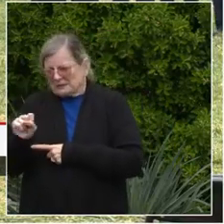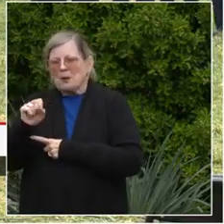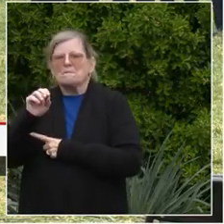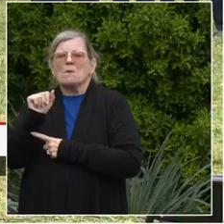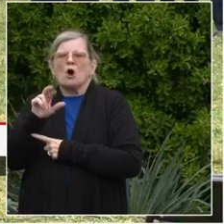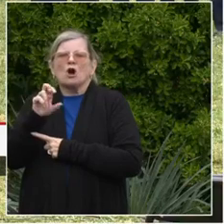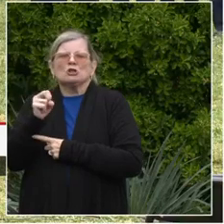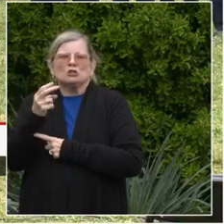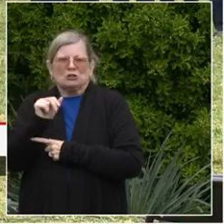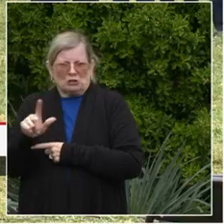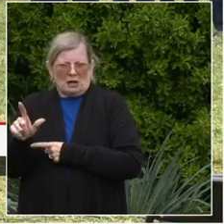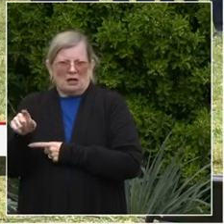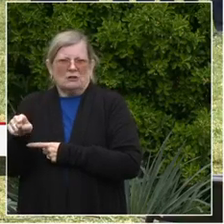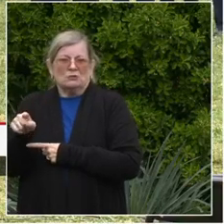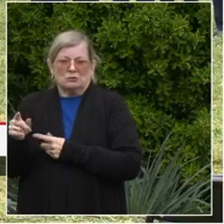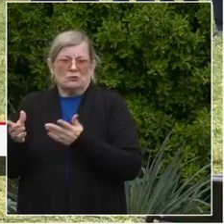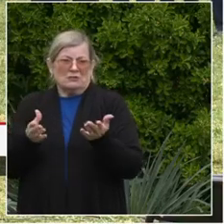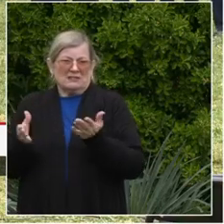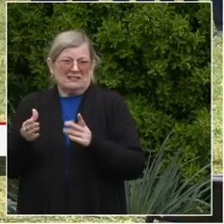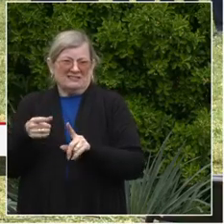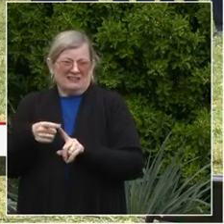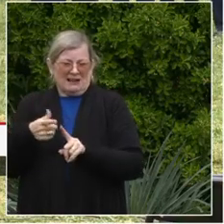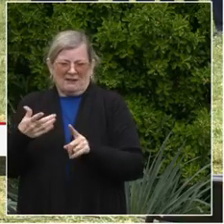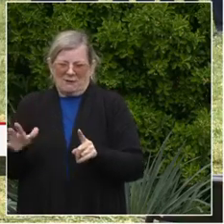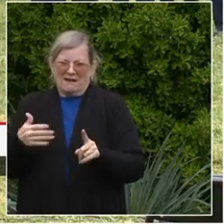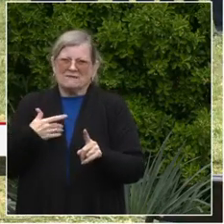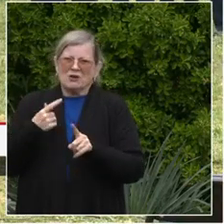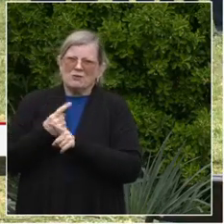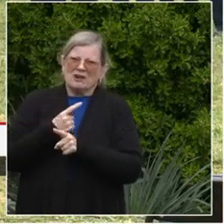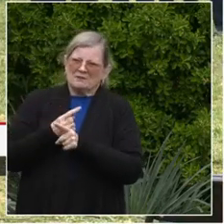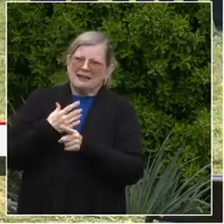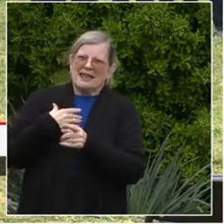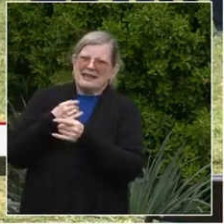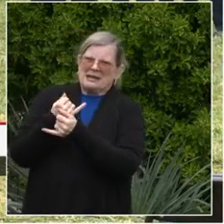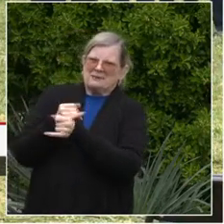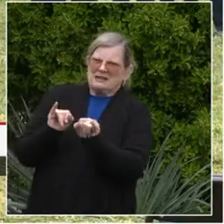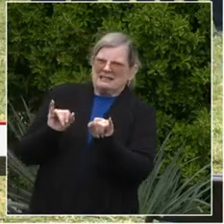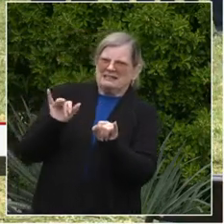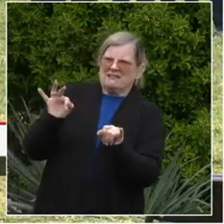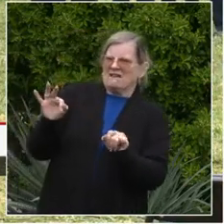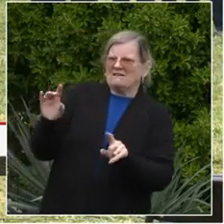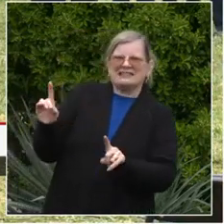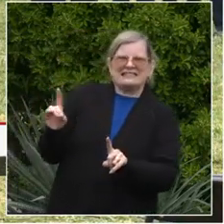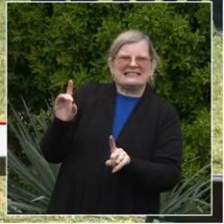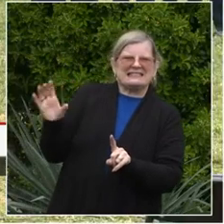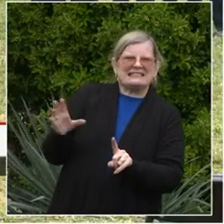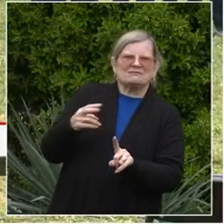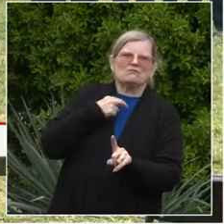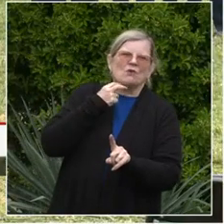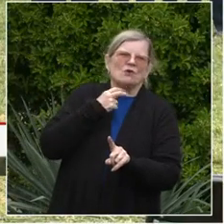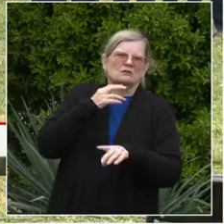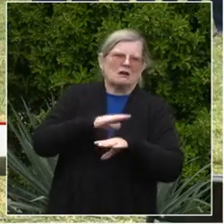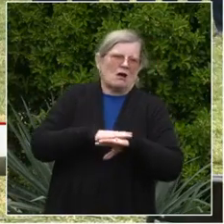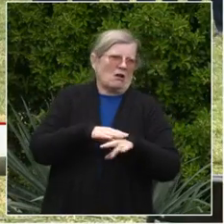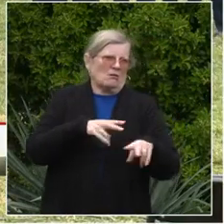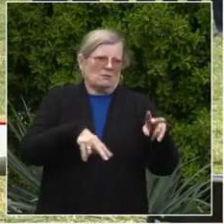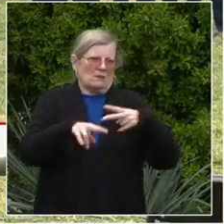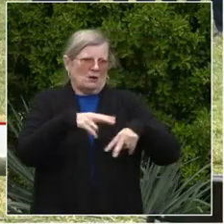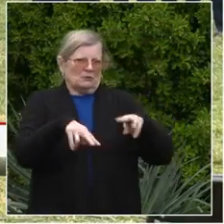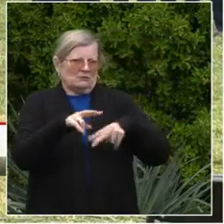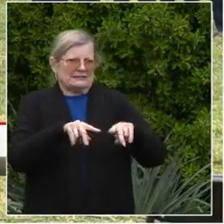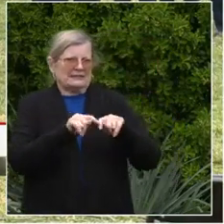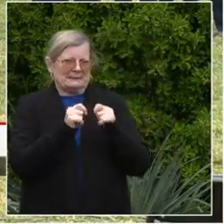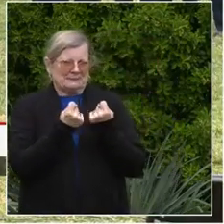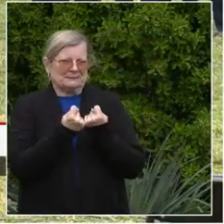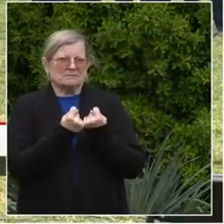a regular and an independent of DC government voice on the monitoring team, so that we know that the conditions